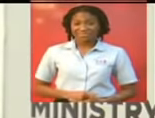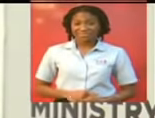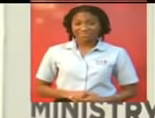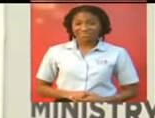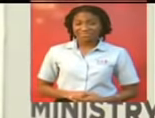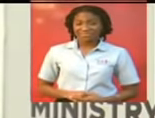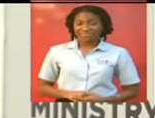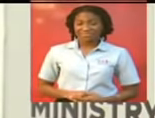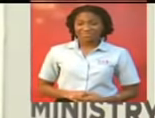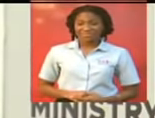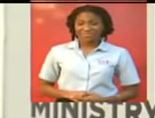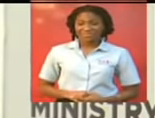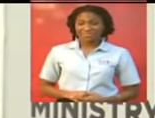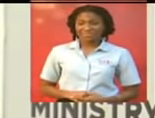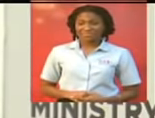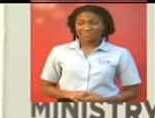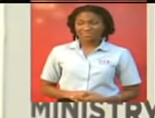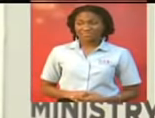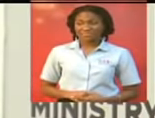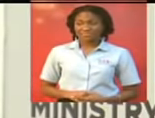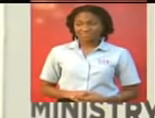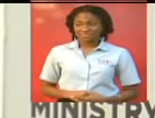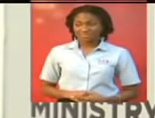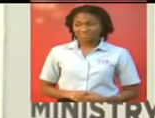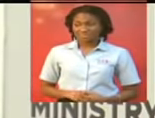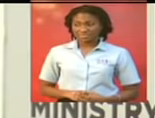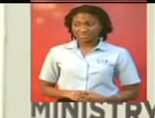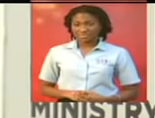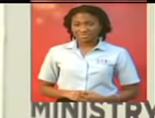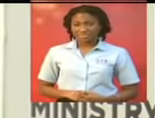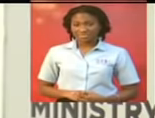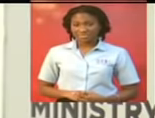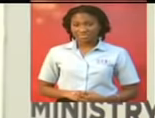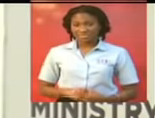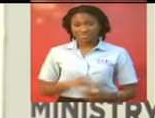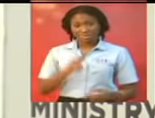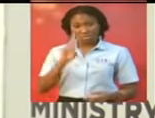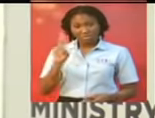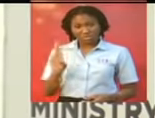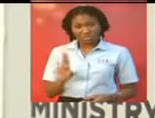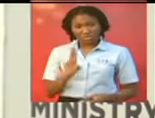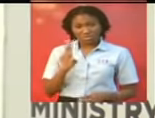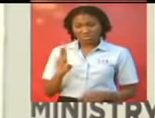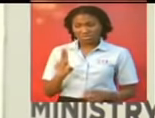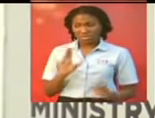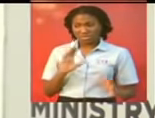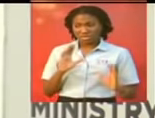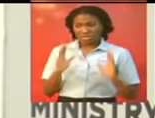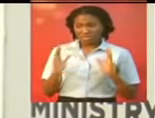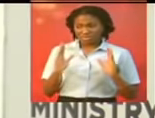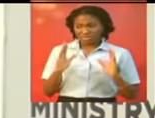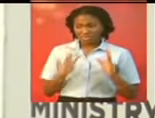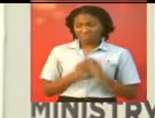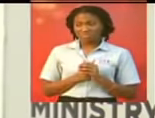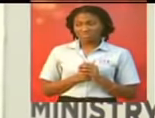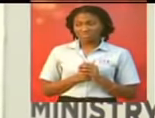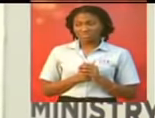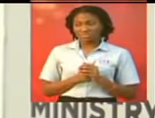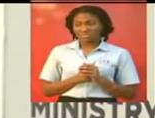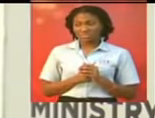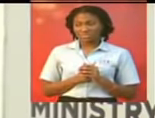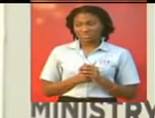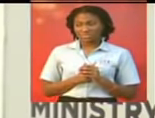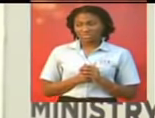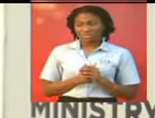calls from the RHA, to the extent where we utilize two streams, the NCD stream, which would have